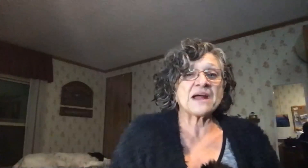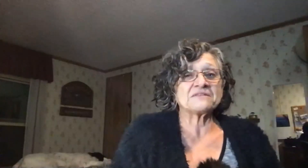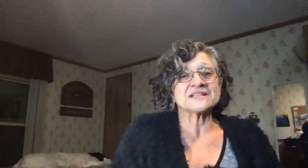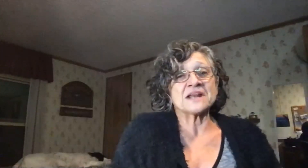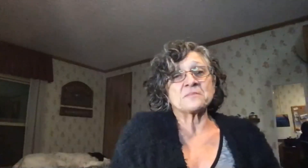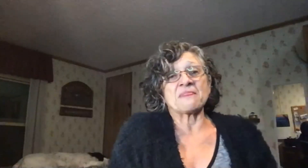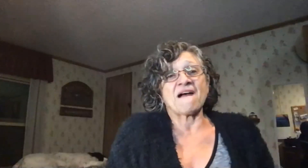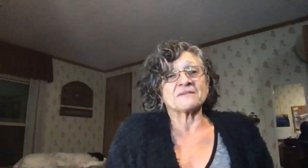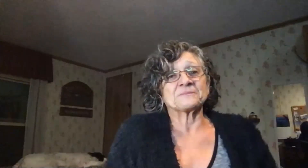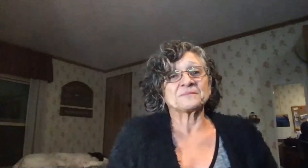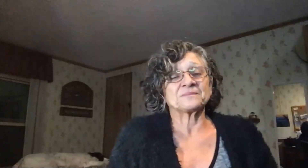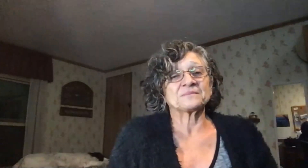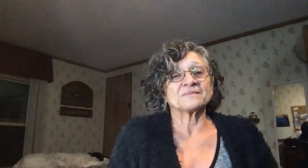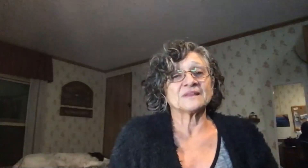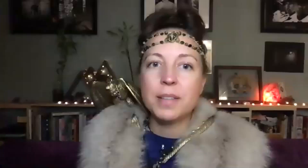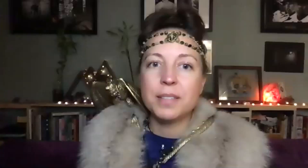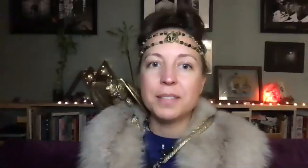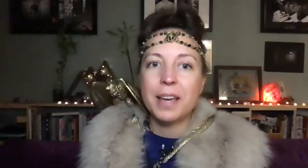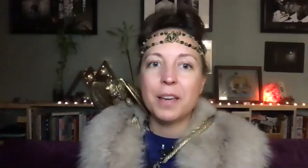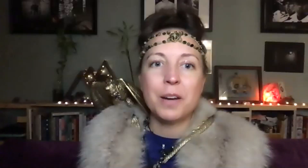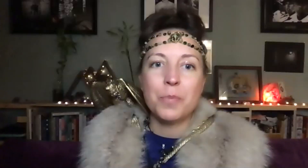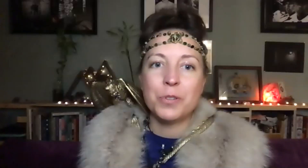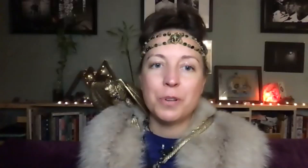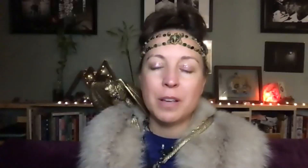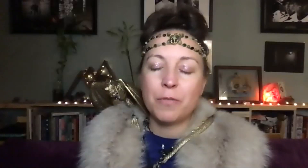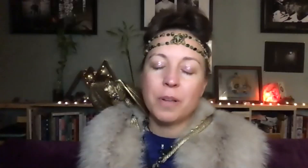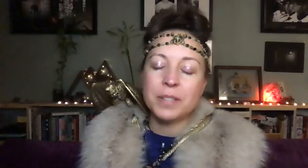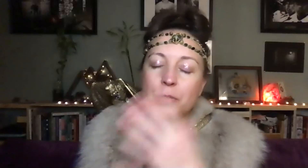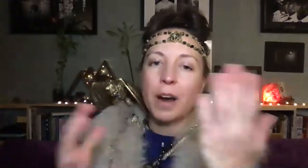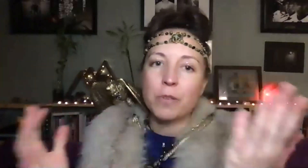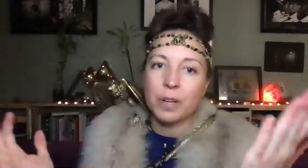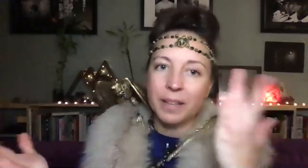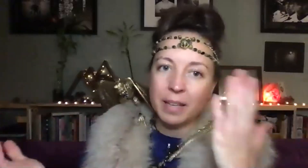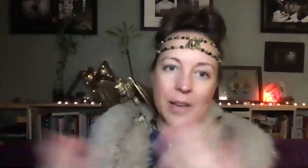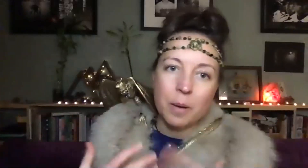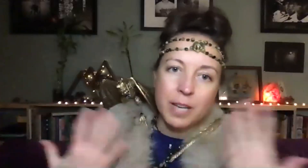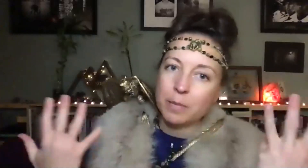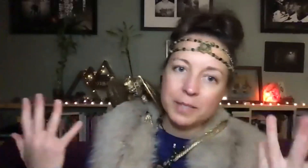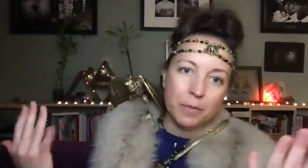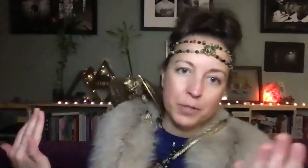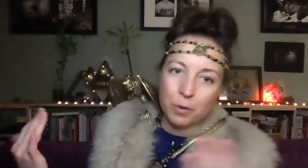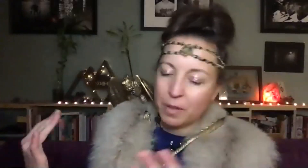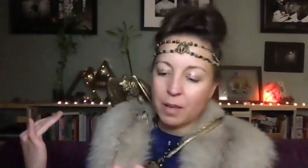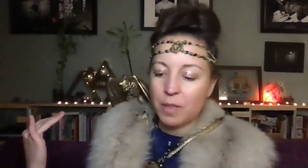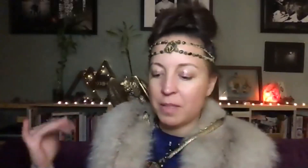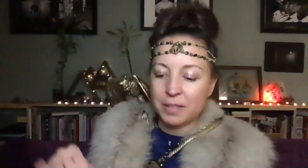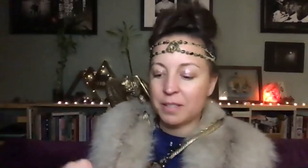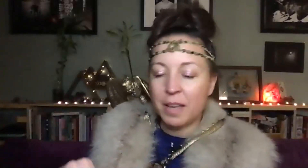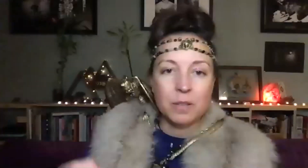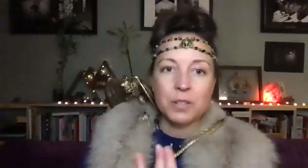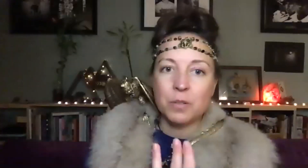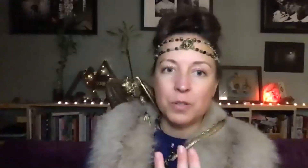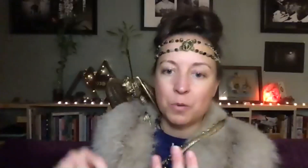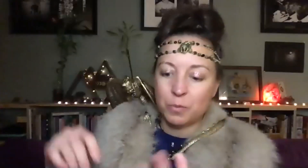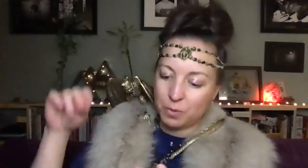I'm kind of excited about that. I mean, this is like an opportunity for, I mean, this is for everyone. Like, yeah, I'm talking to myself too. Like that this is